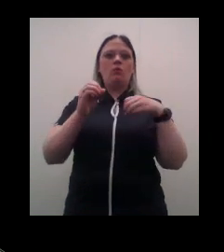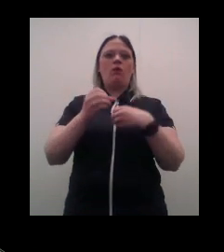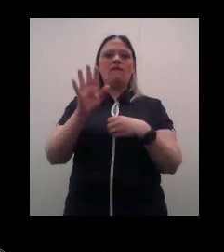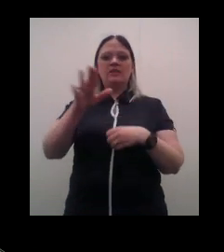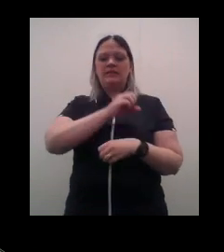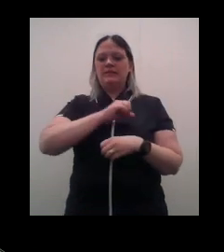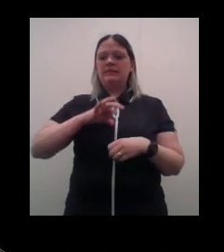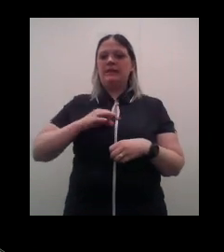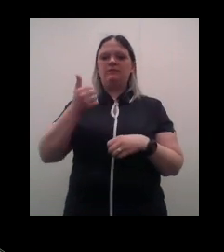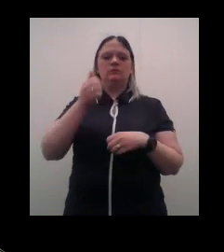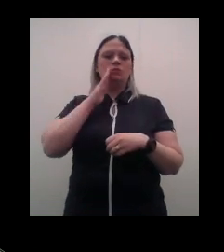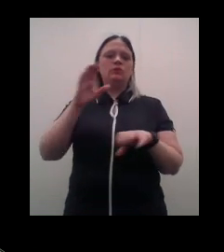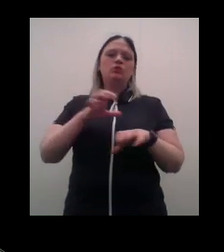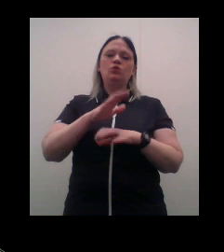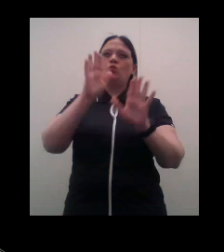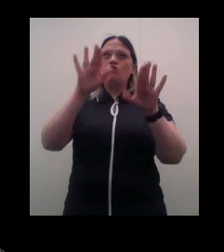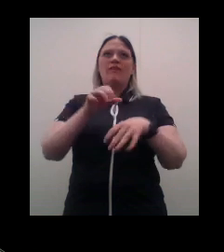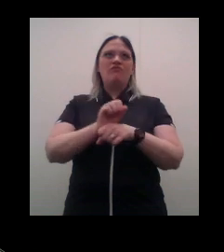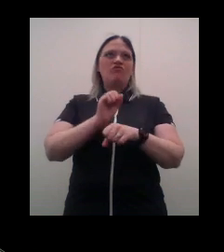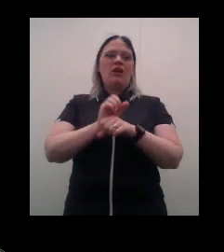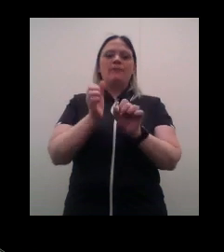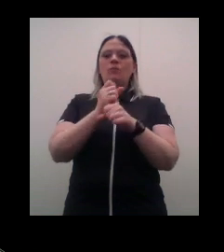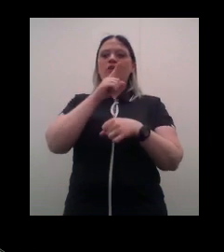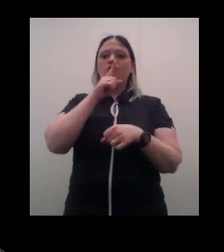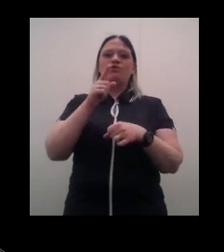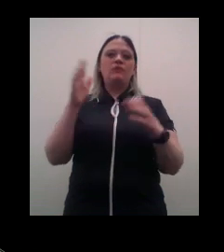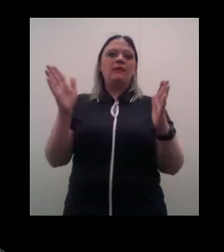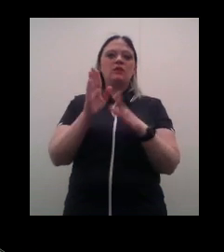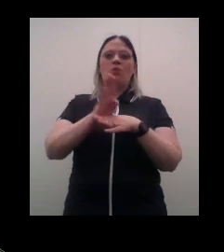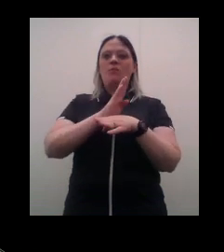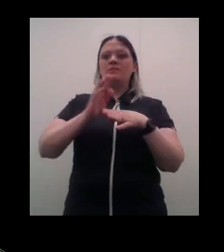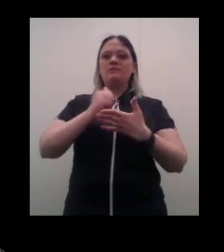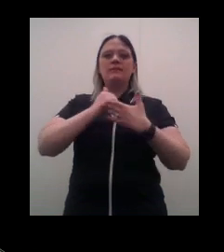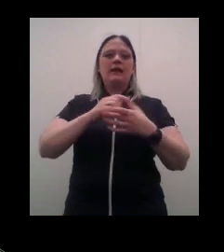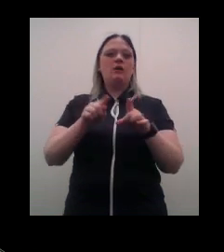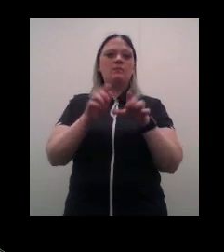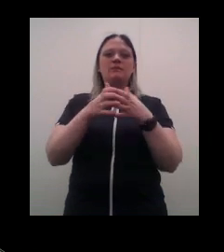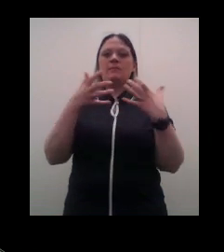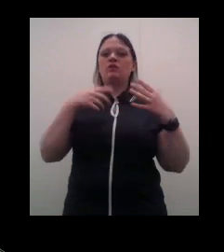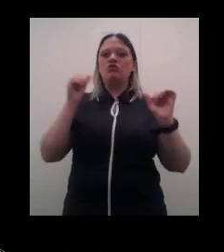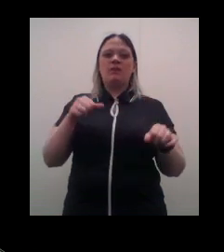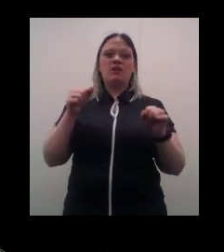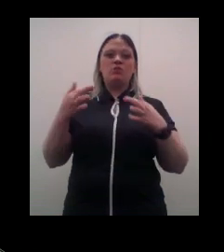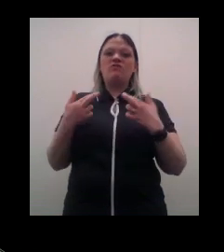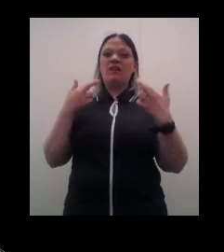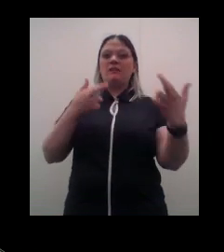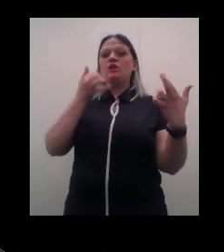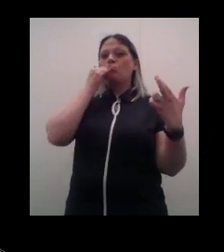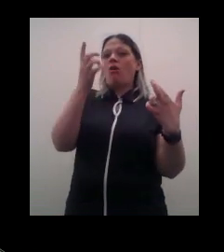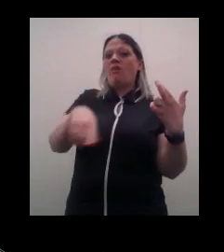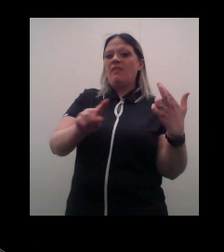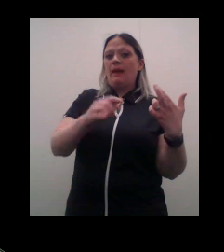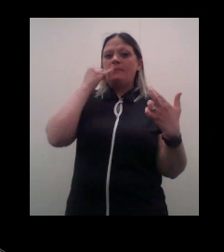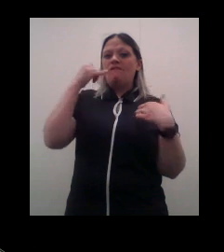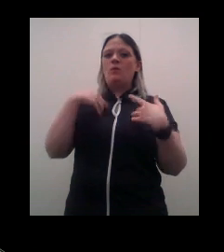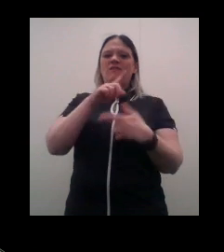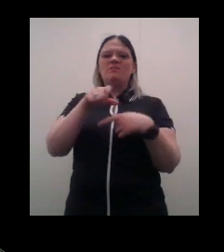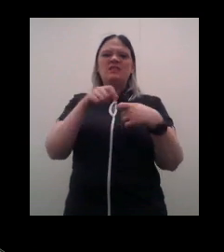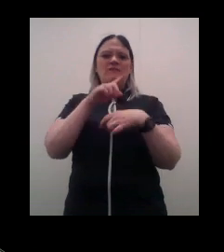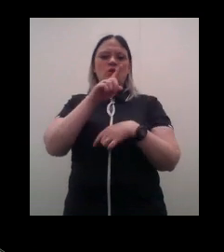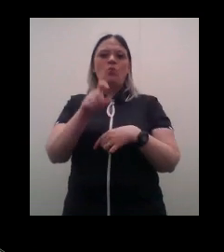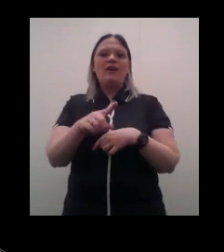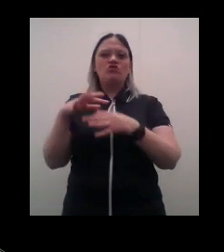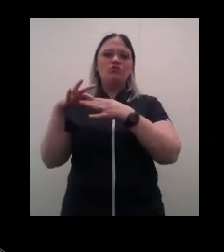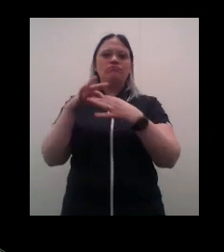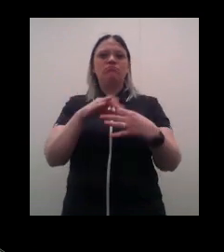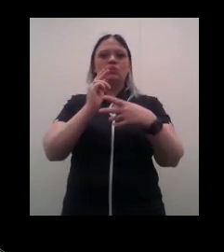to ensure that small businesses are helped as best as we can. And we recommend that you call them if you have a particular question with